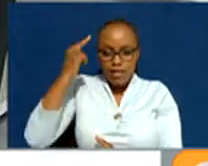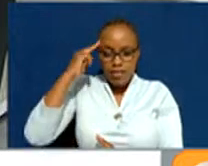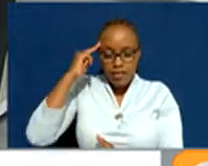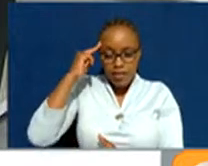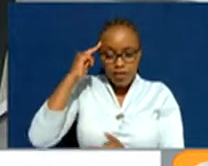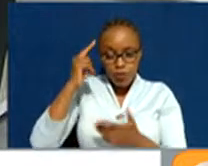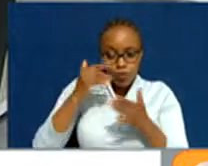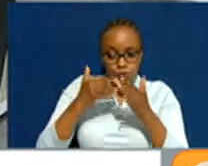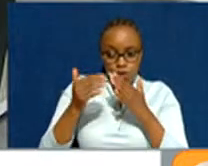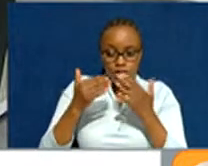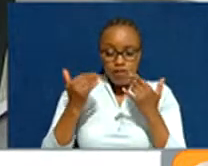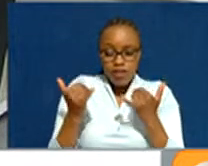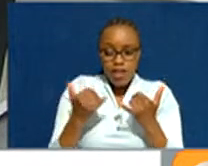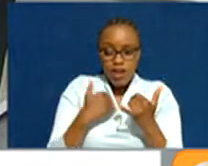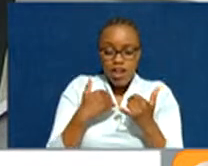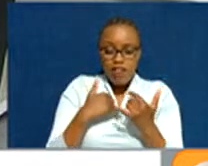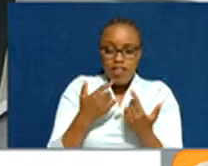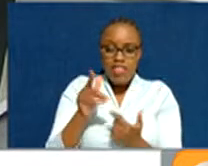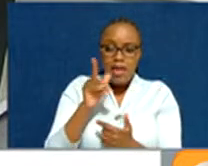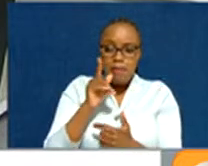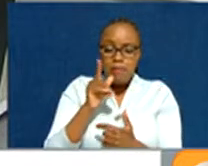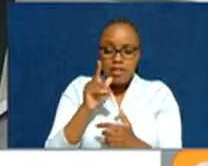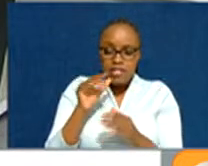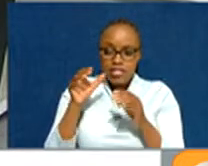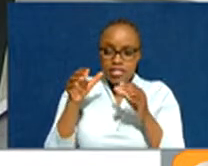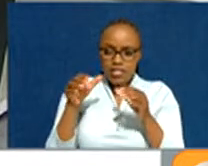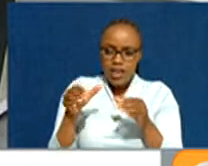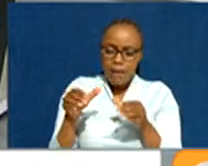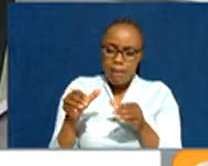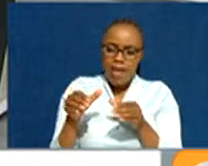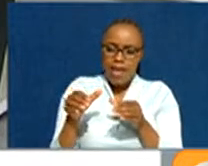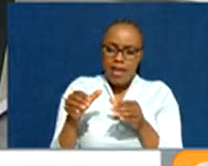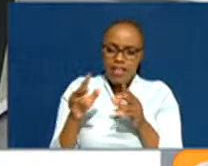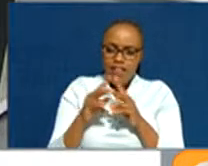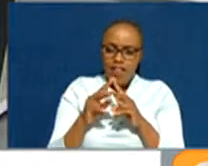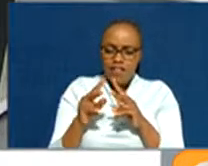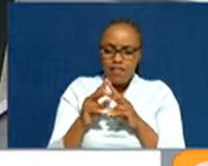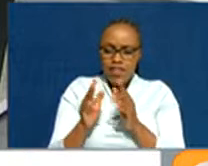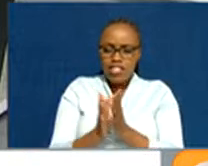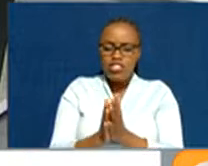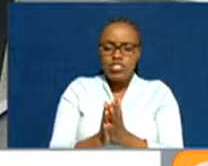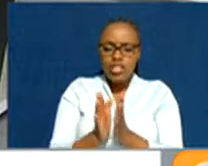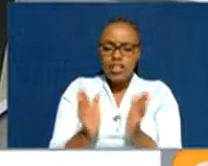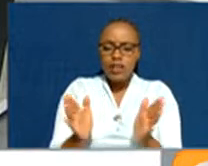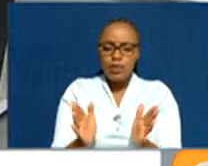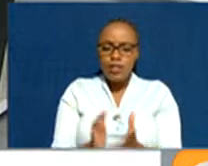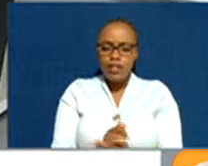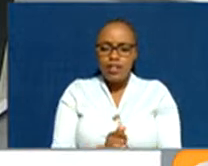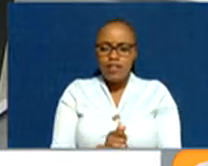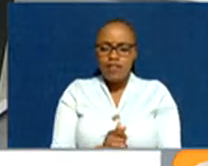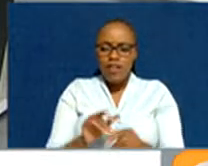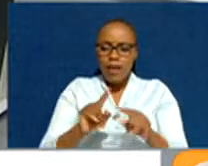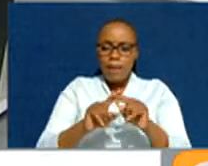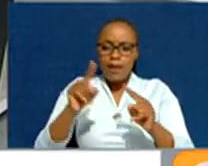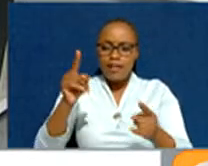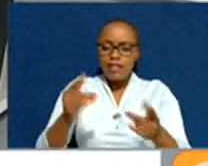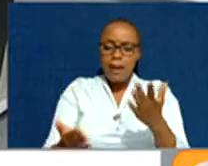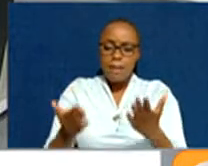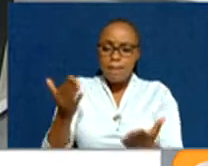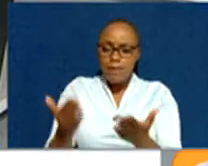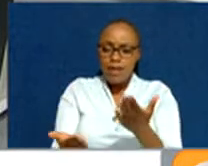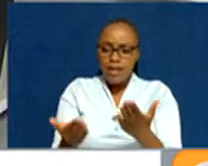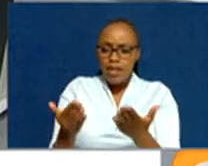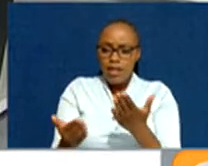perhaps if the British Empire is waning, perhaps it's collapsing slowly. But perhaps